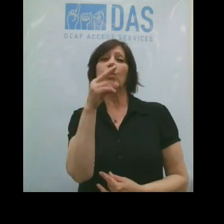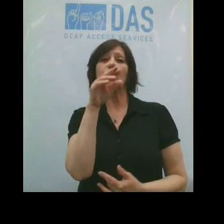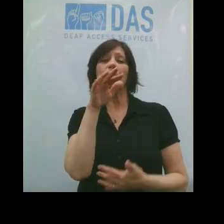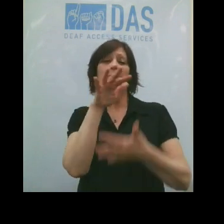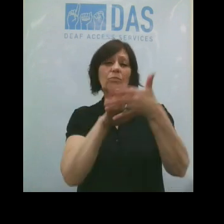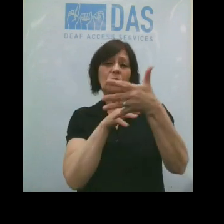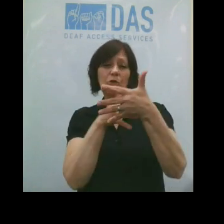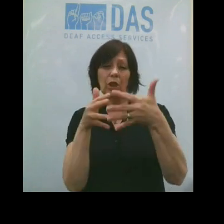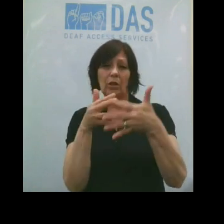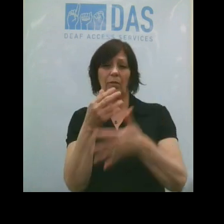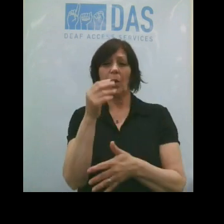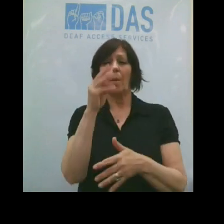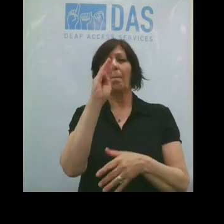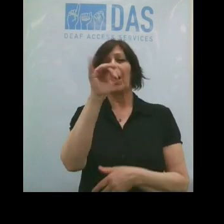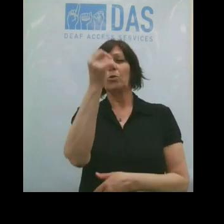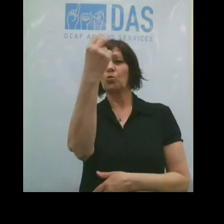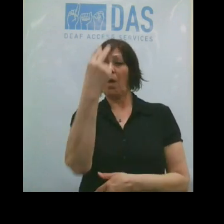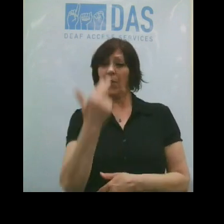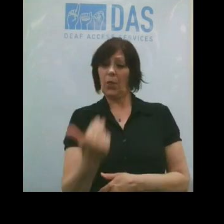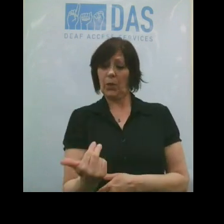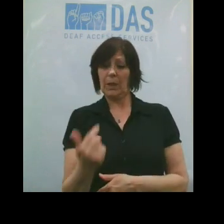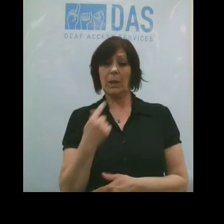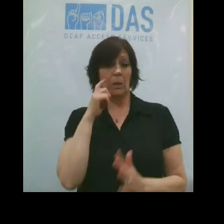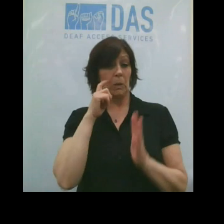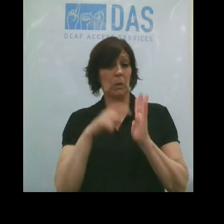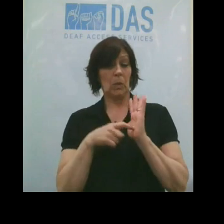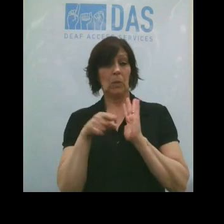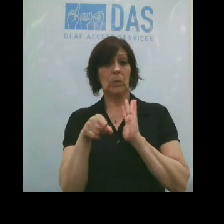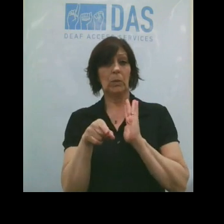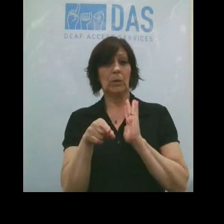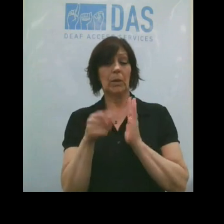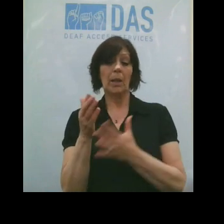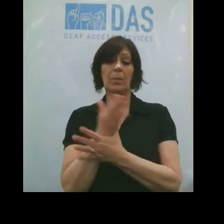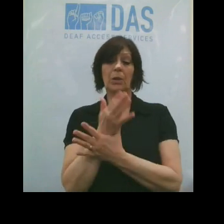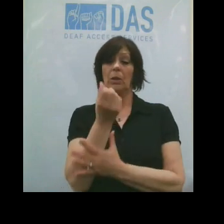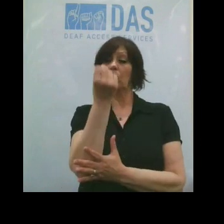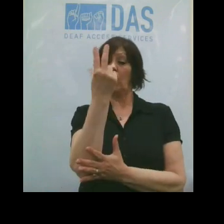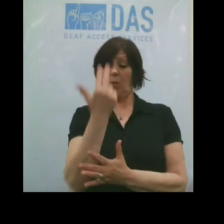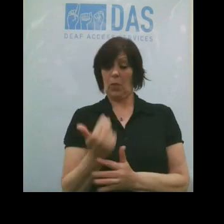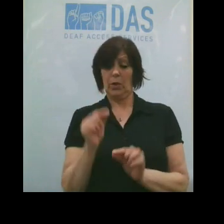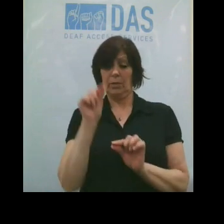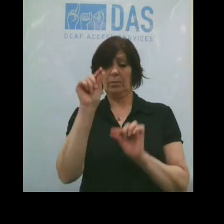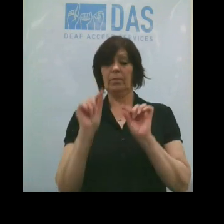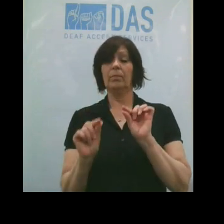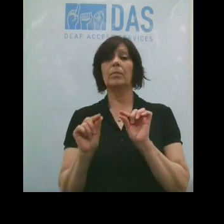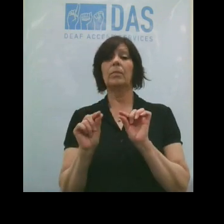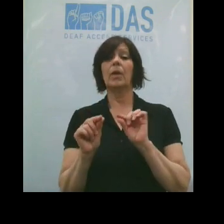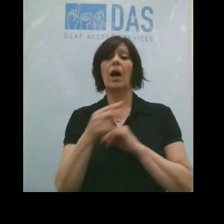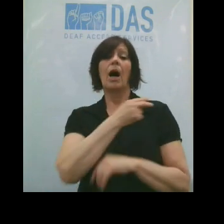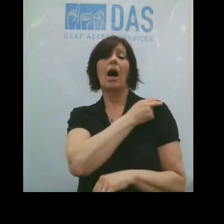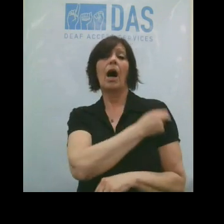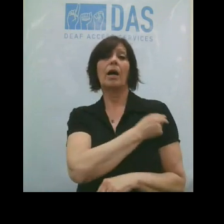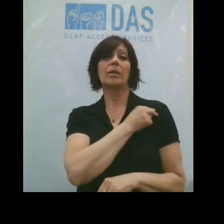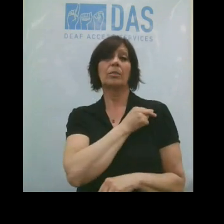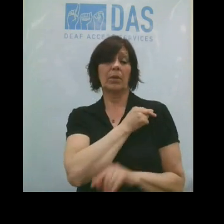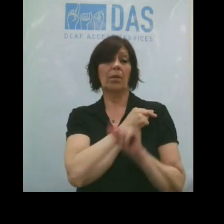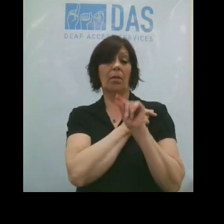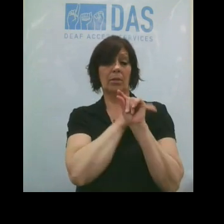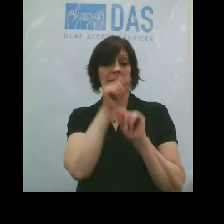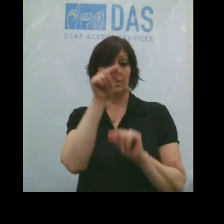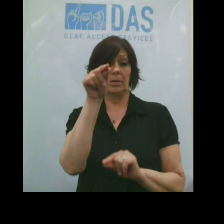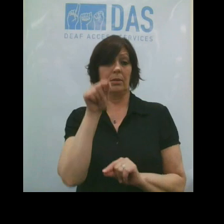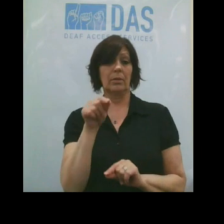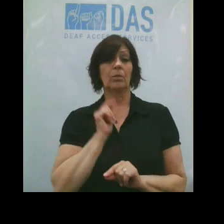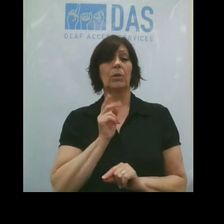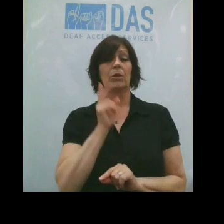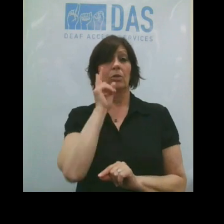May 12th and May 13th. And you will note that between May 12th and May 13th, our hospital actually, we